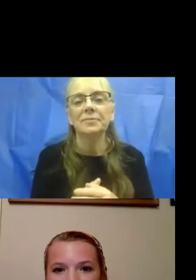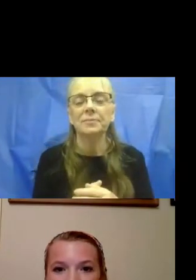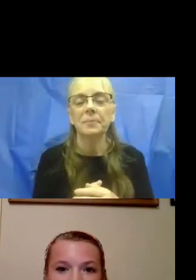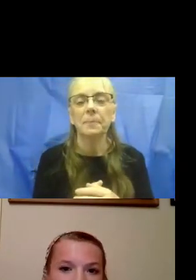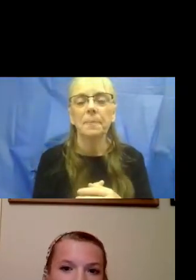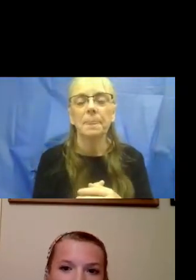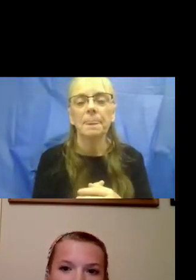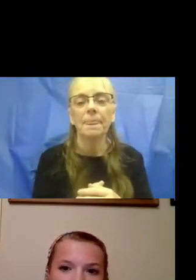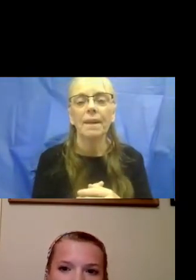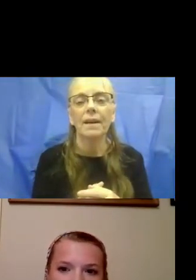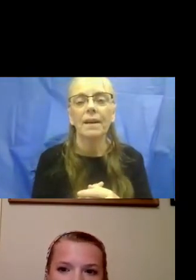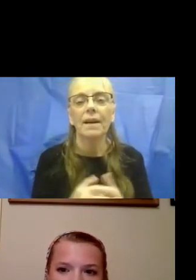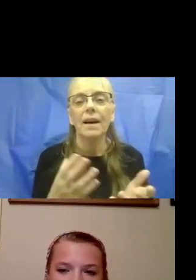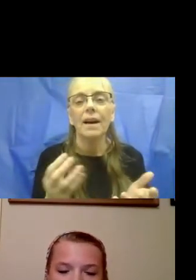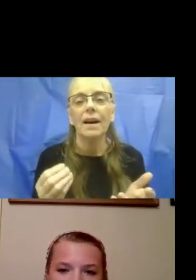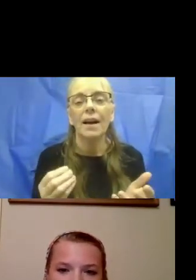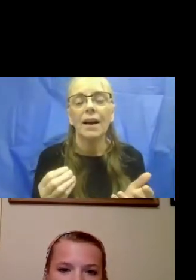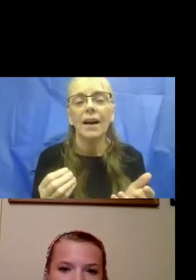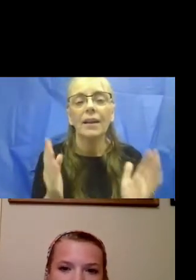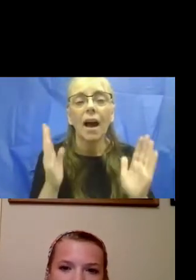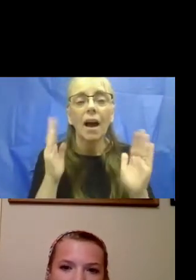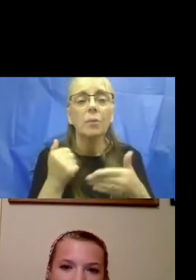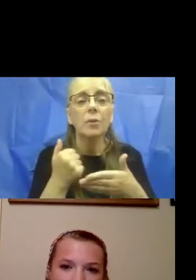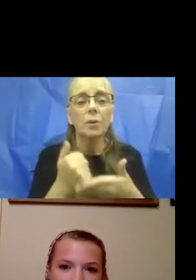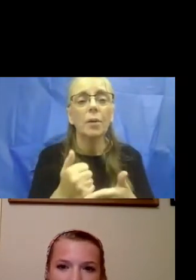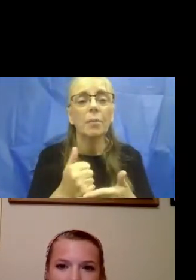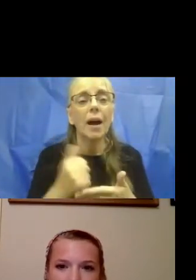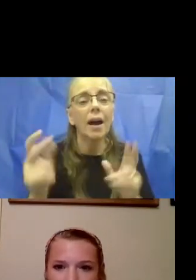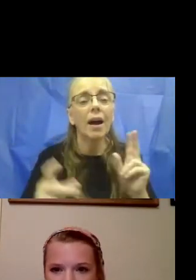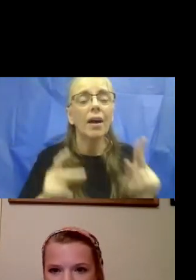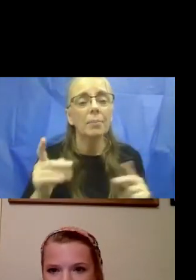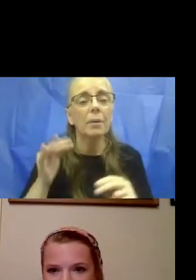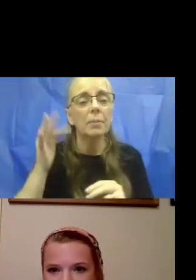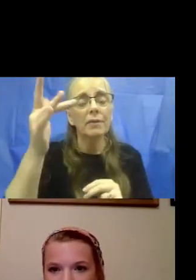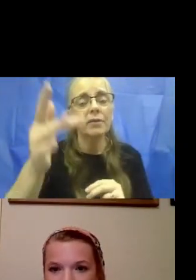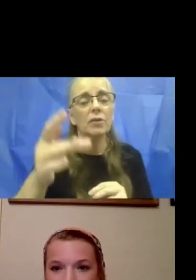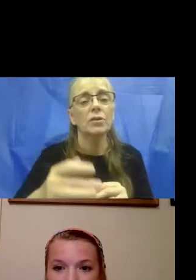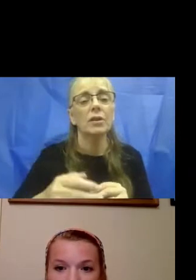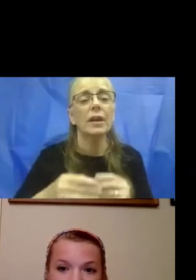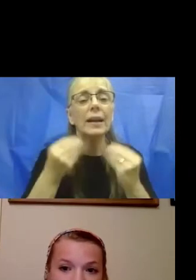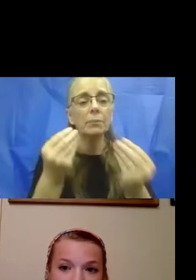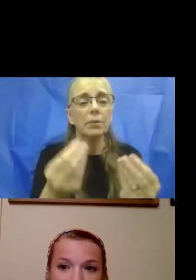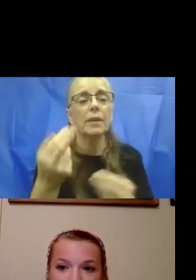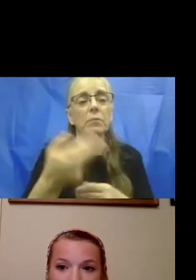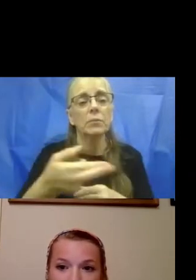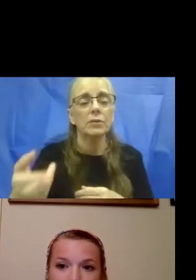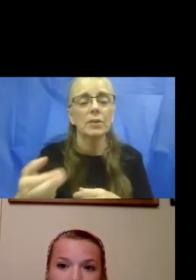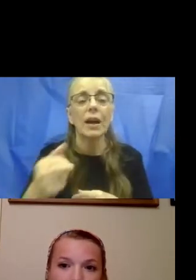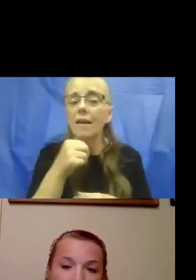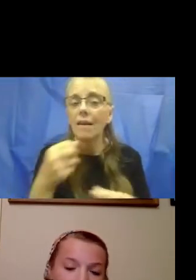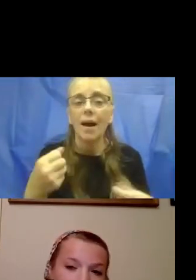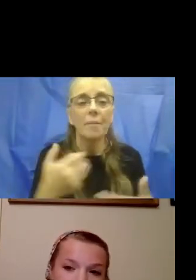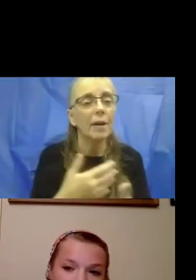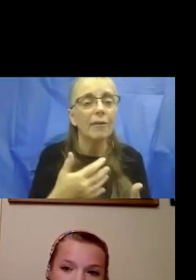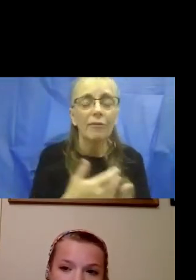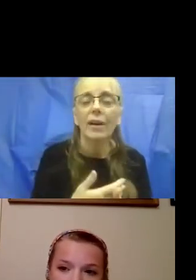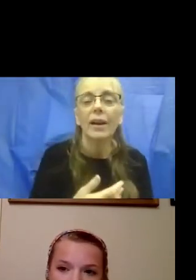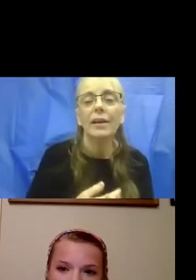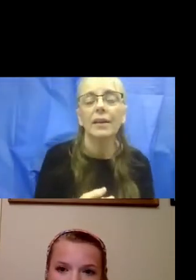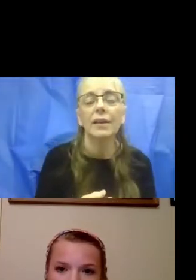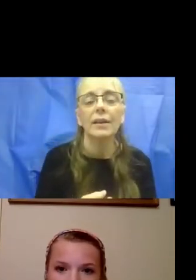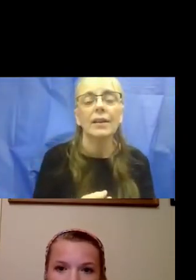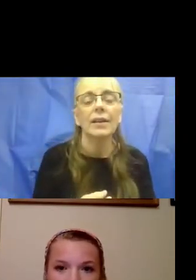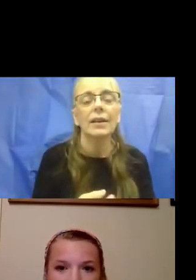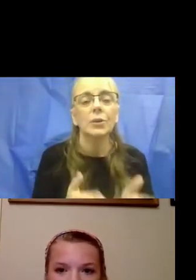And I hope to help people and encourage young parents to lean into their resources and to not be afraid or need to ask for